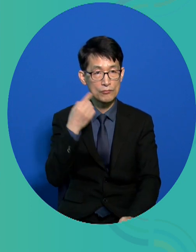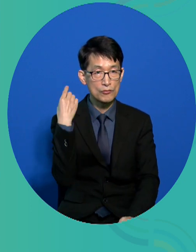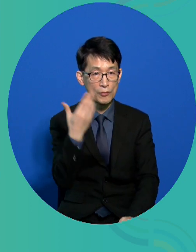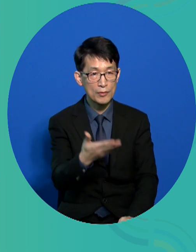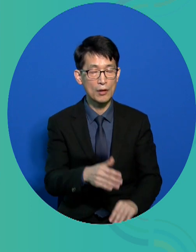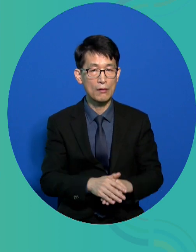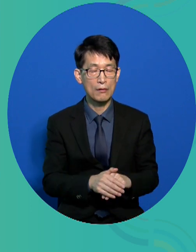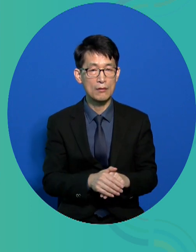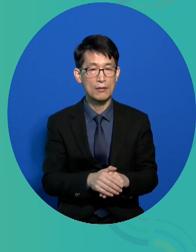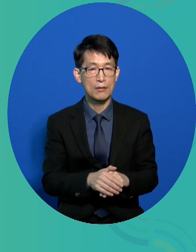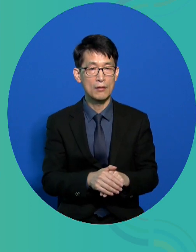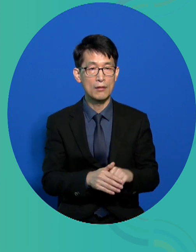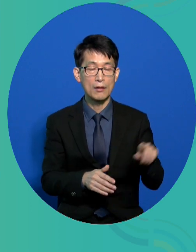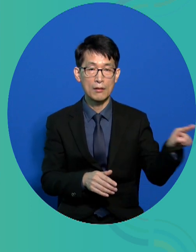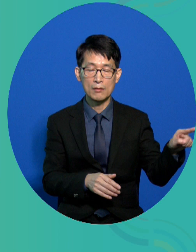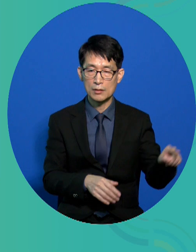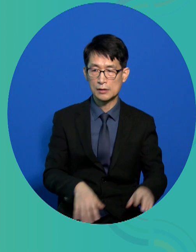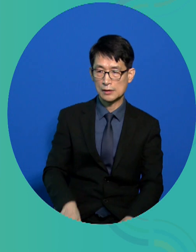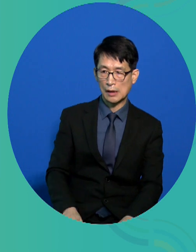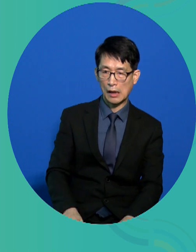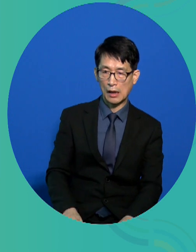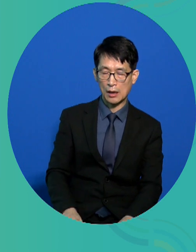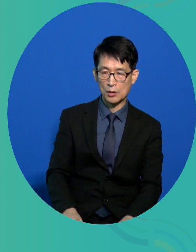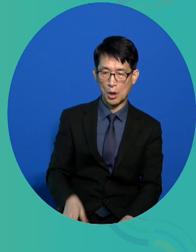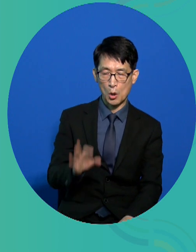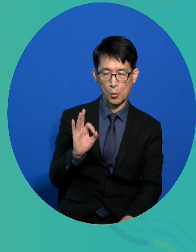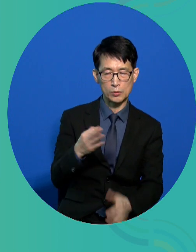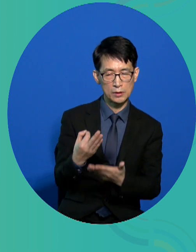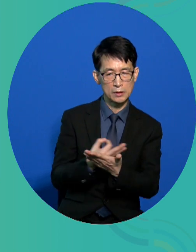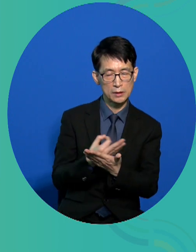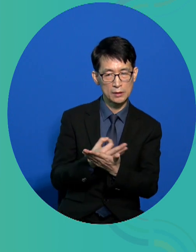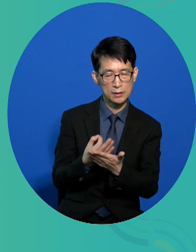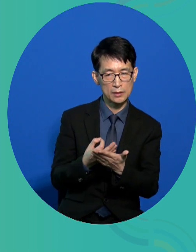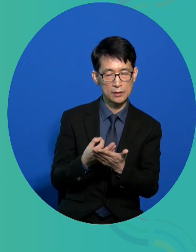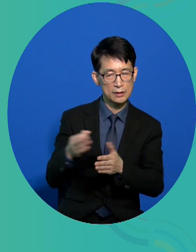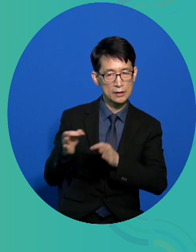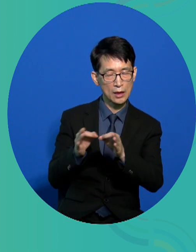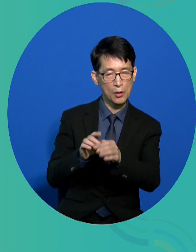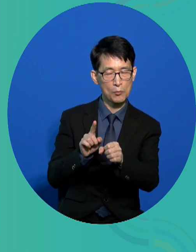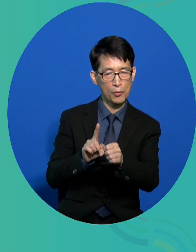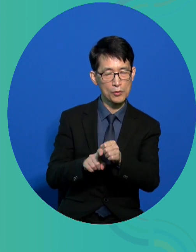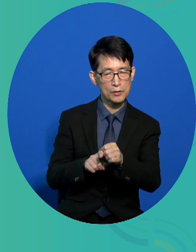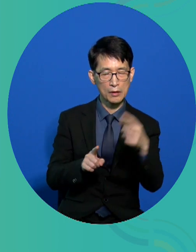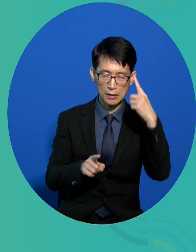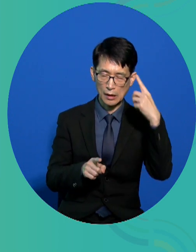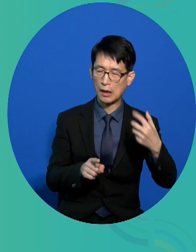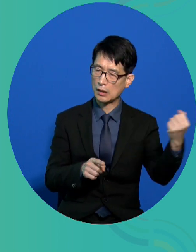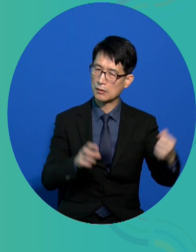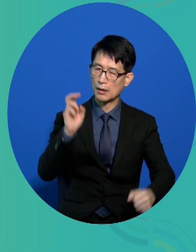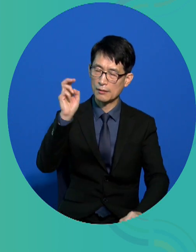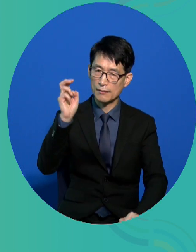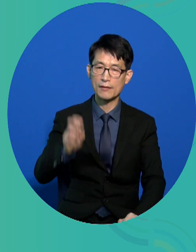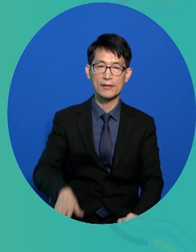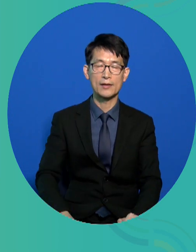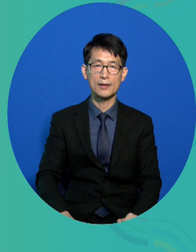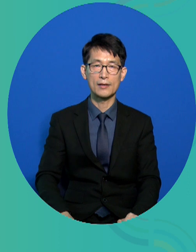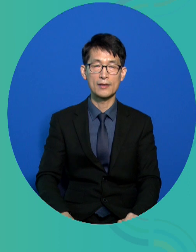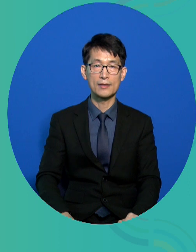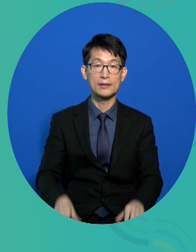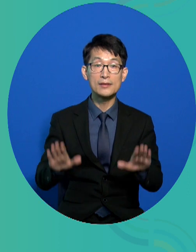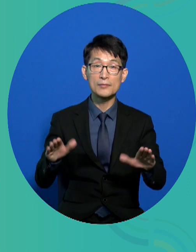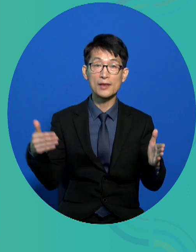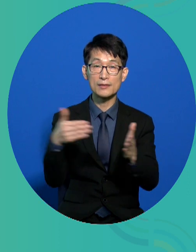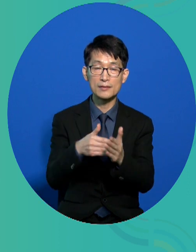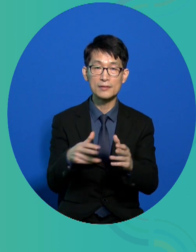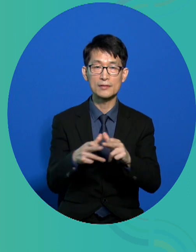include both internal and external factors and criteria in the assessment. And